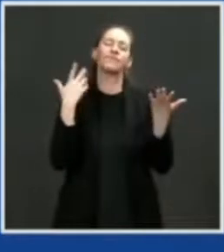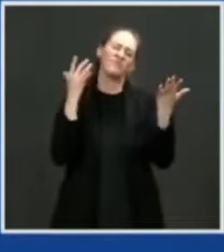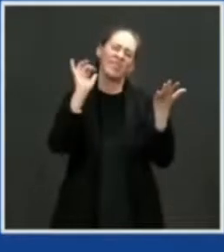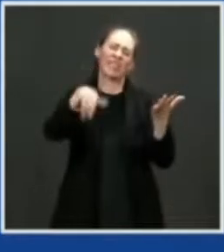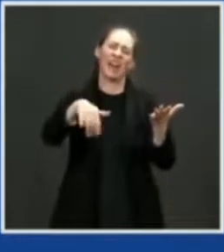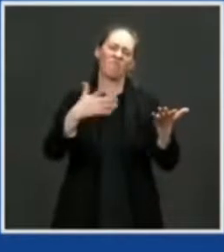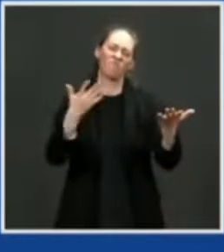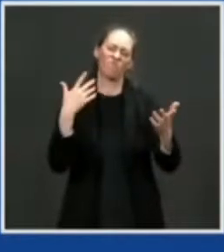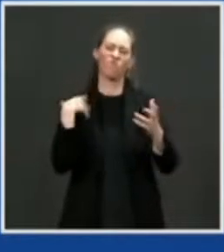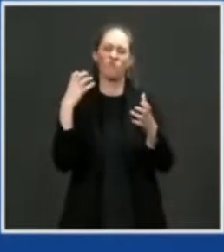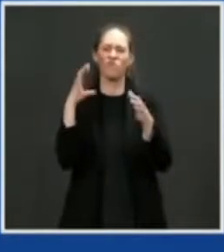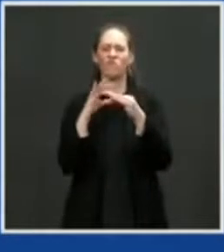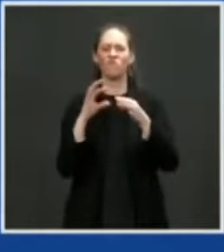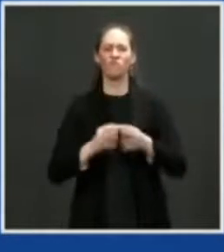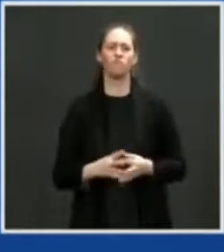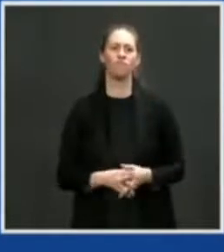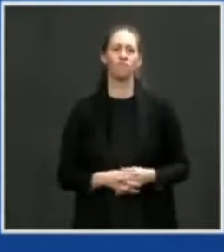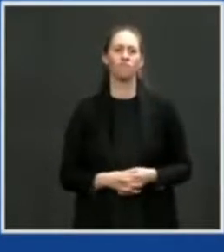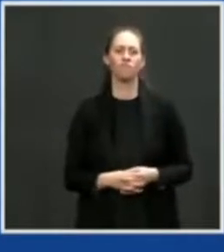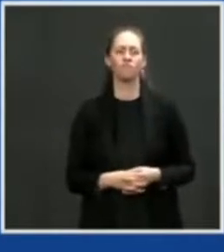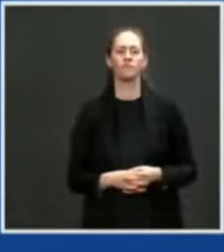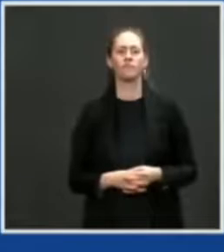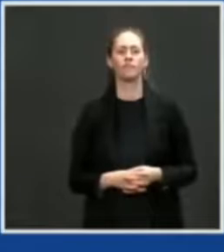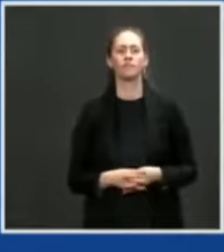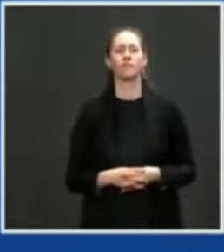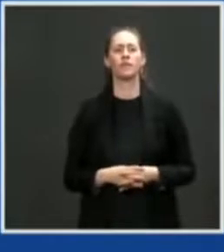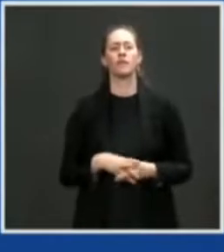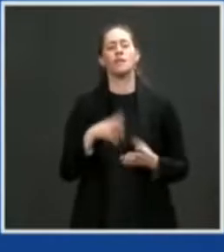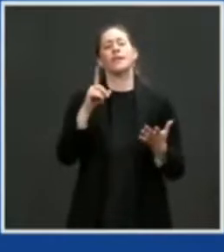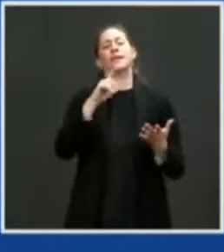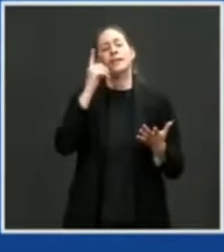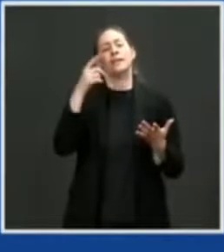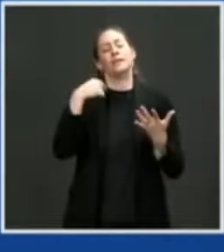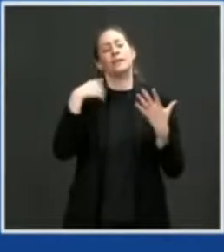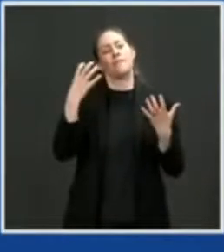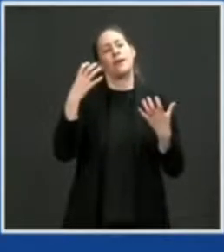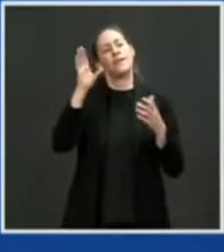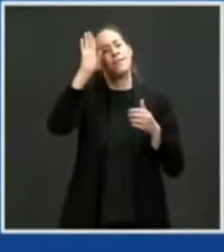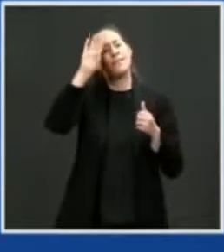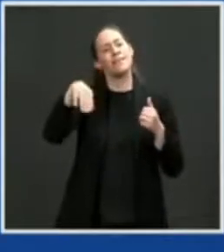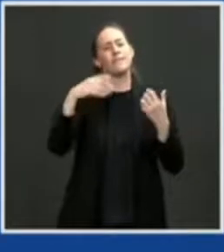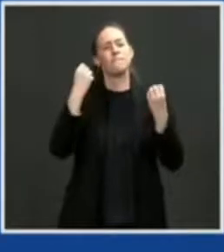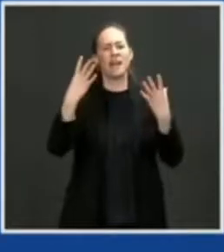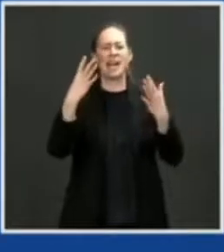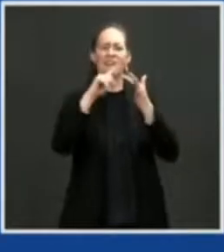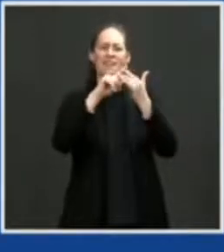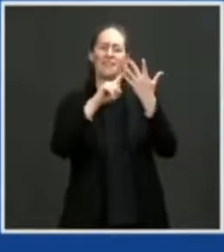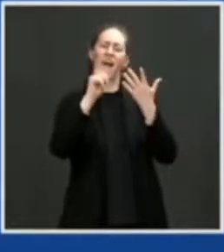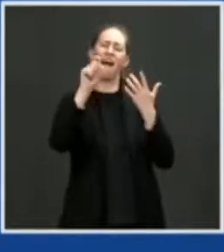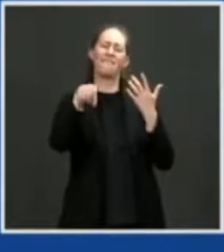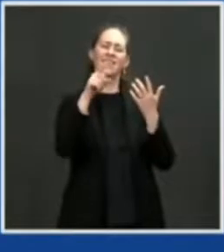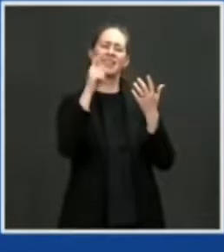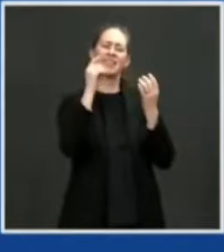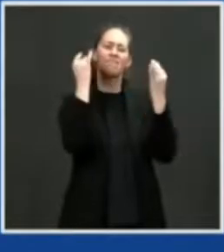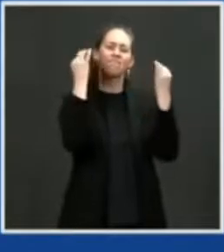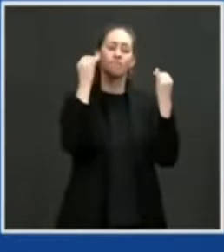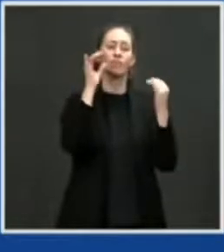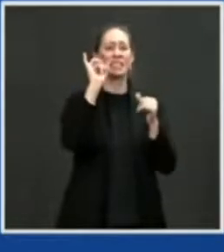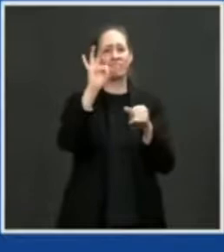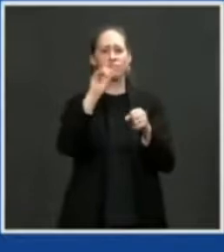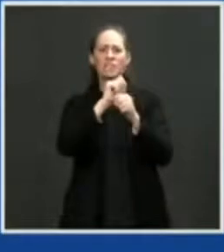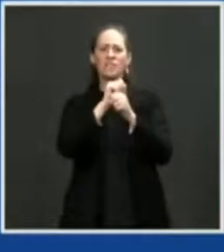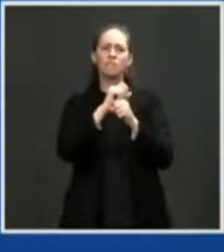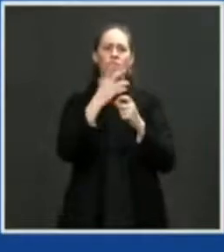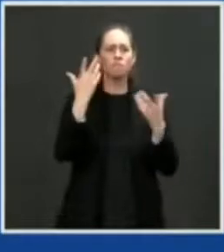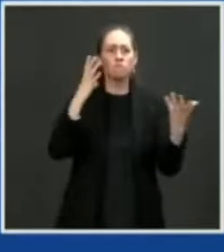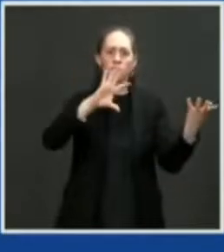Yeah, you know, we're ready to get a lot done. And if we have to, if there's I didn't need to complete finish that thought. lockdown and chaos, I think we all knew what